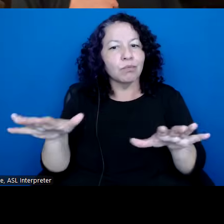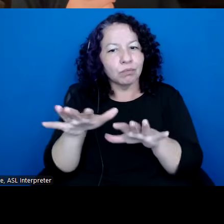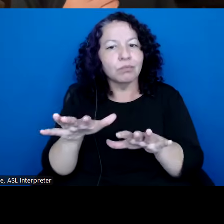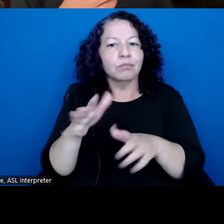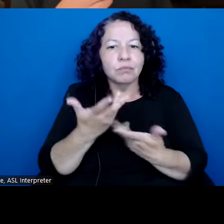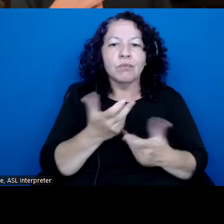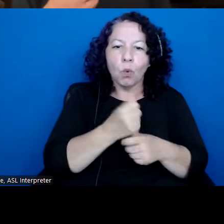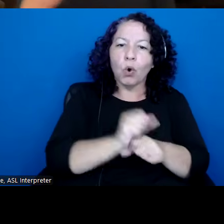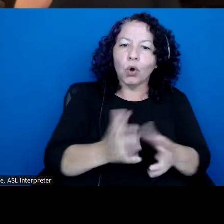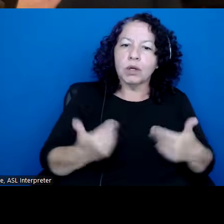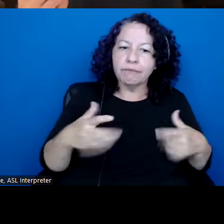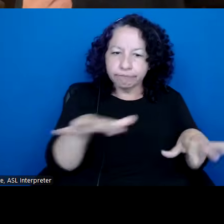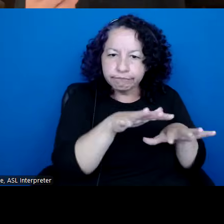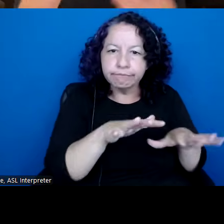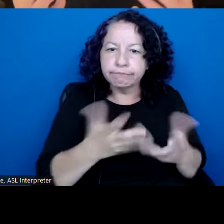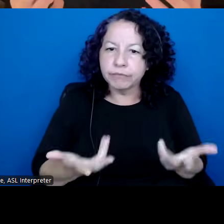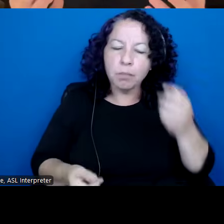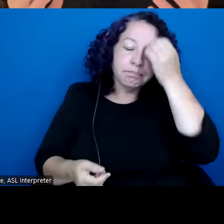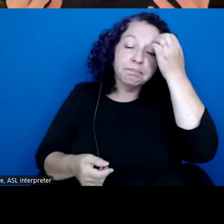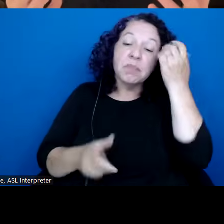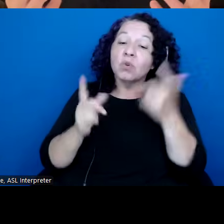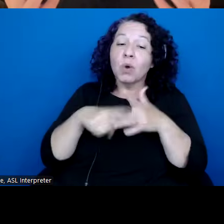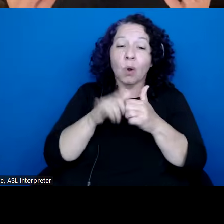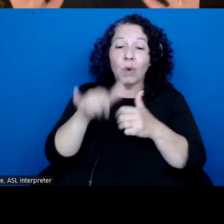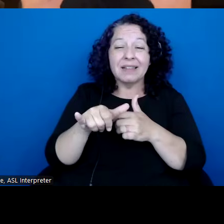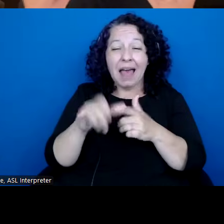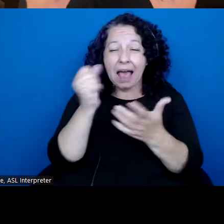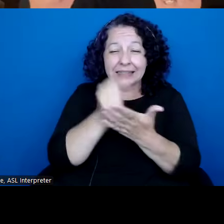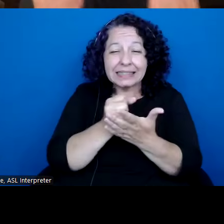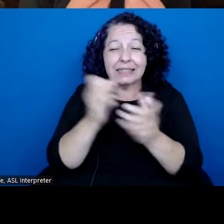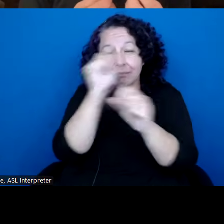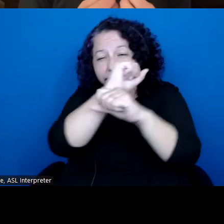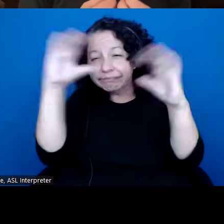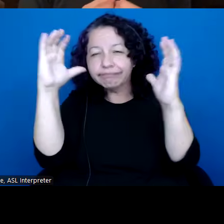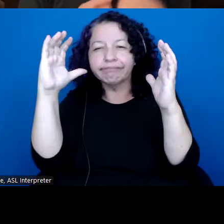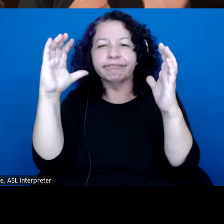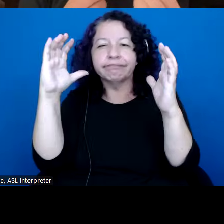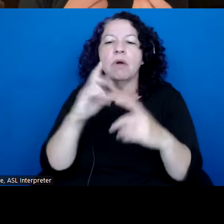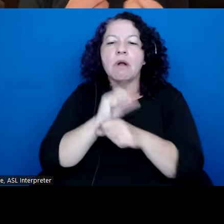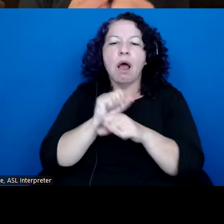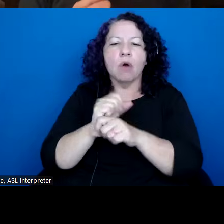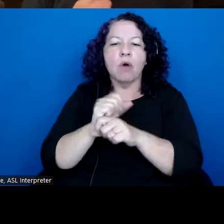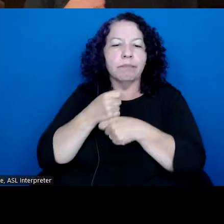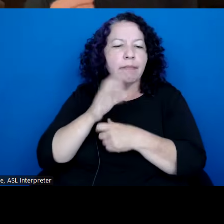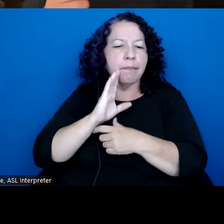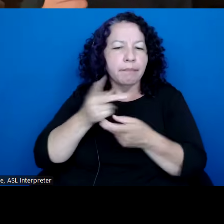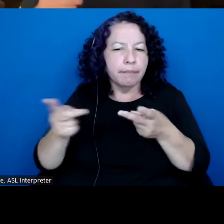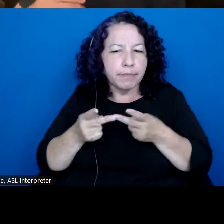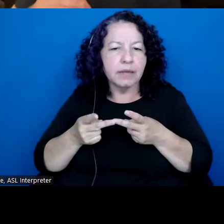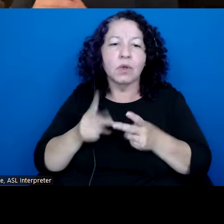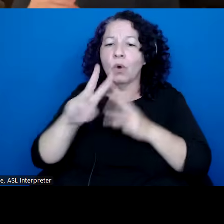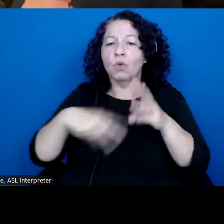workers. And so I open up with this little scene of a brewery in the world's first